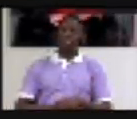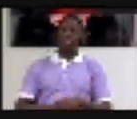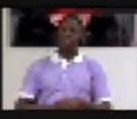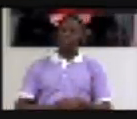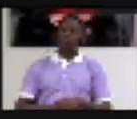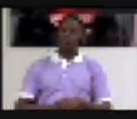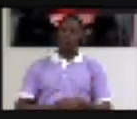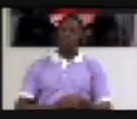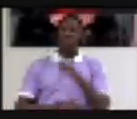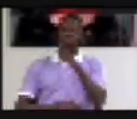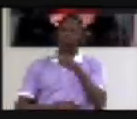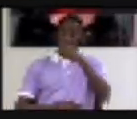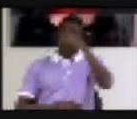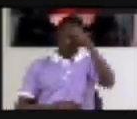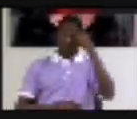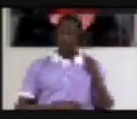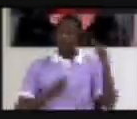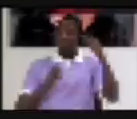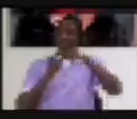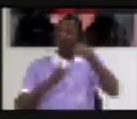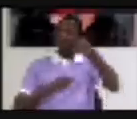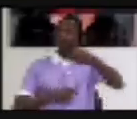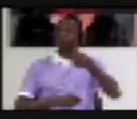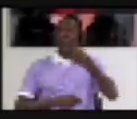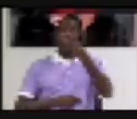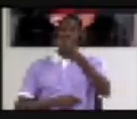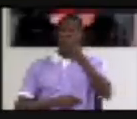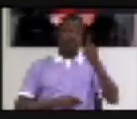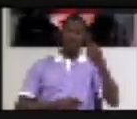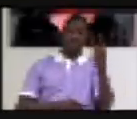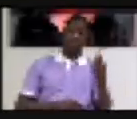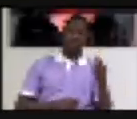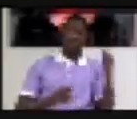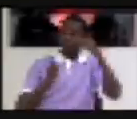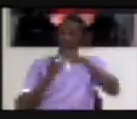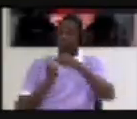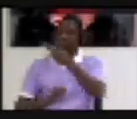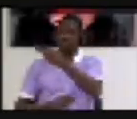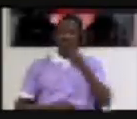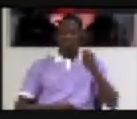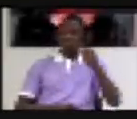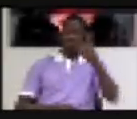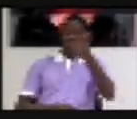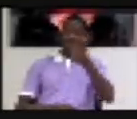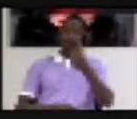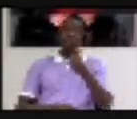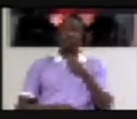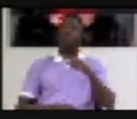So you served from 2001 to 2006, and what happened after 2006?